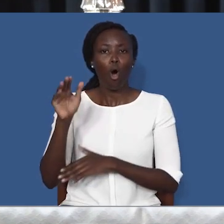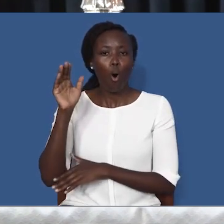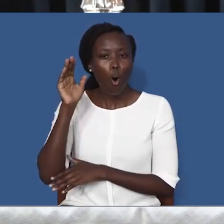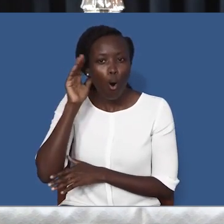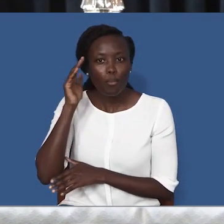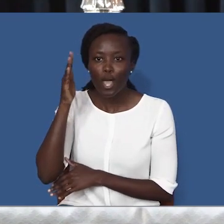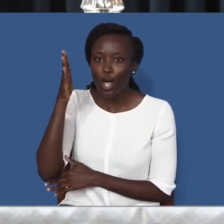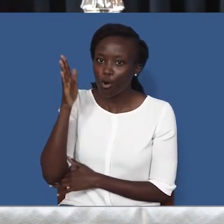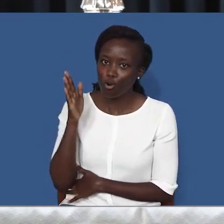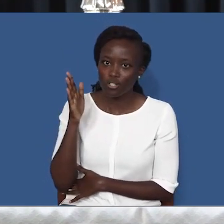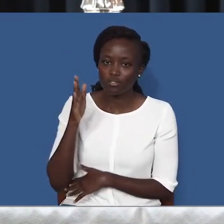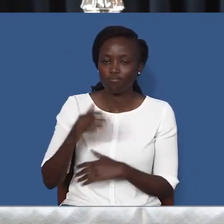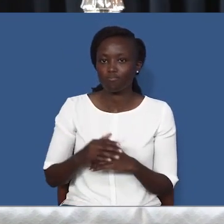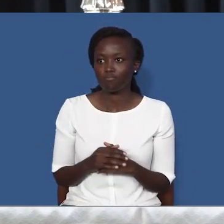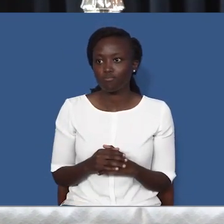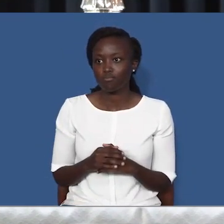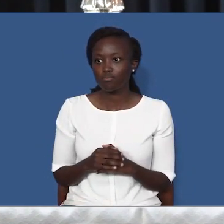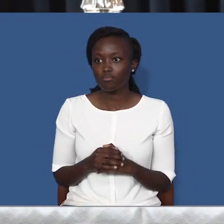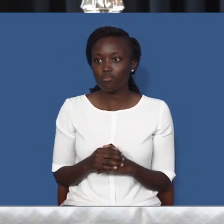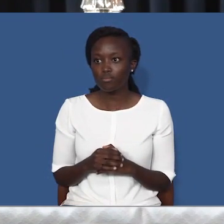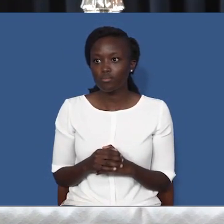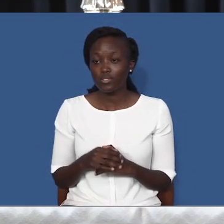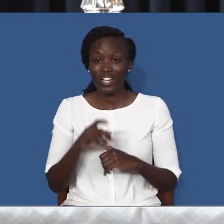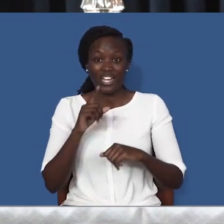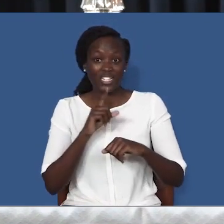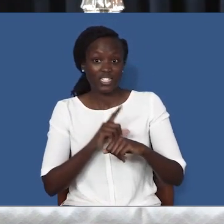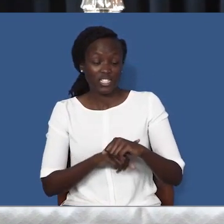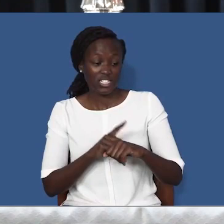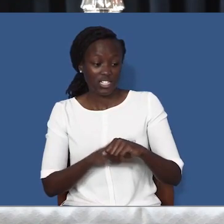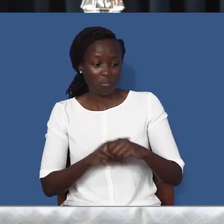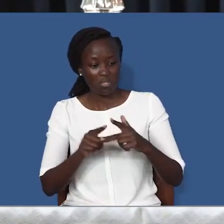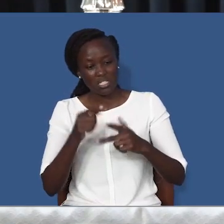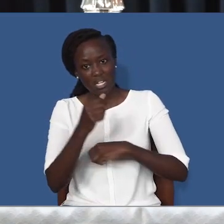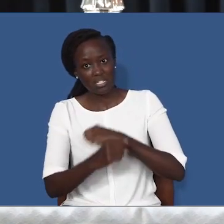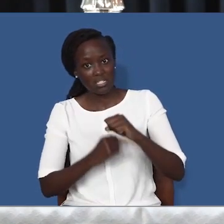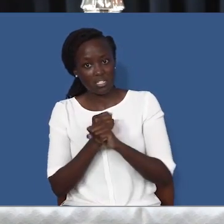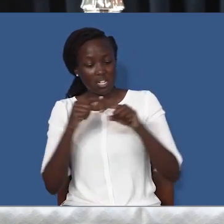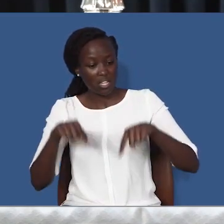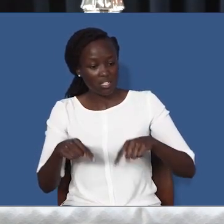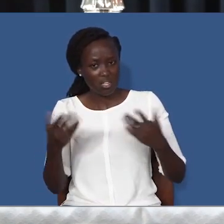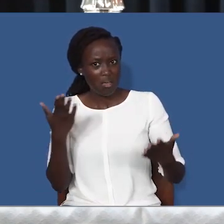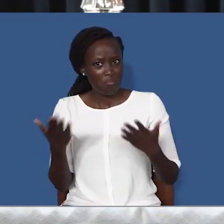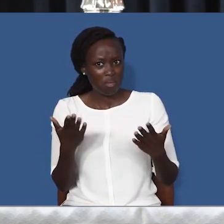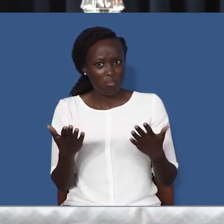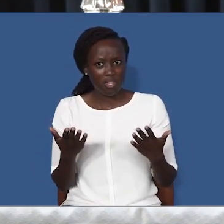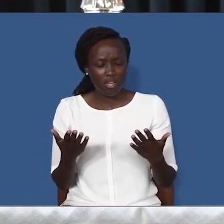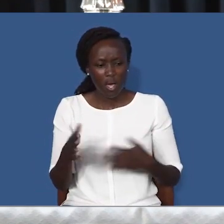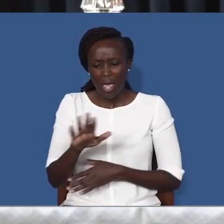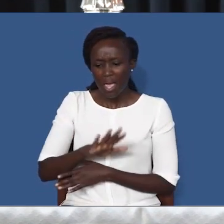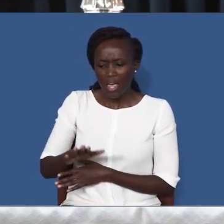God. When you began this year, you must have been in Acacia, or some of you may have been somewhere